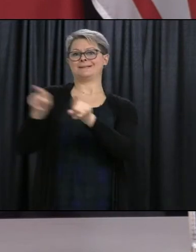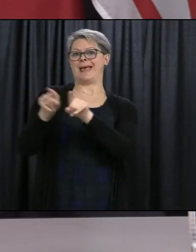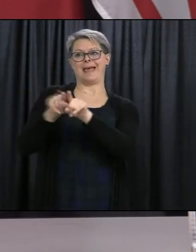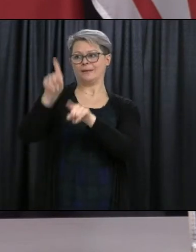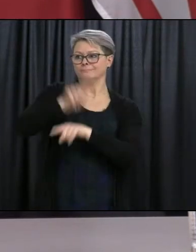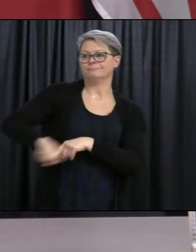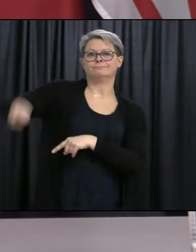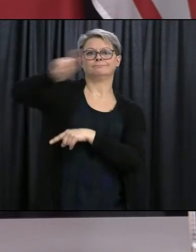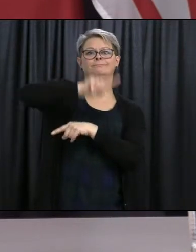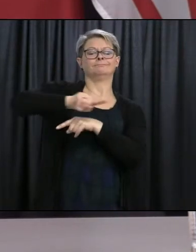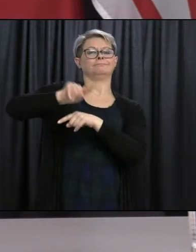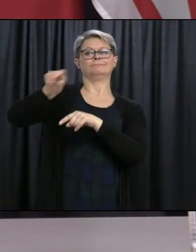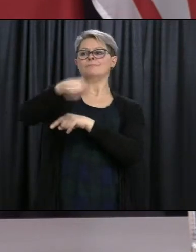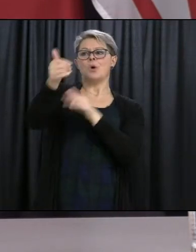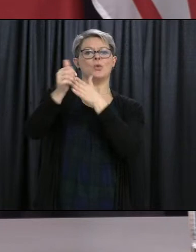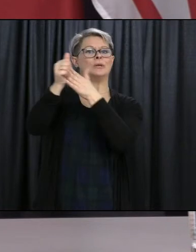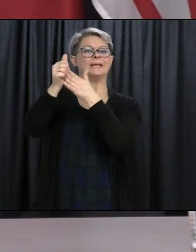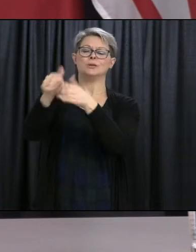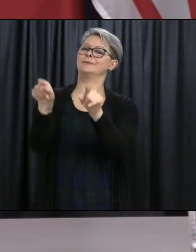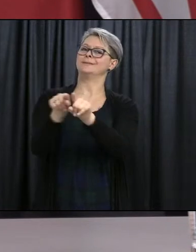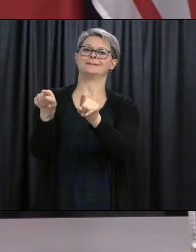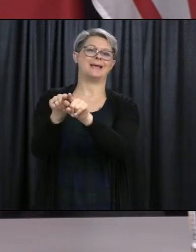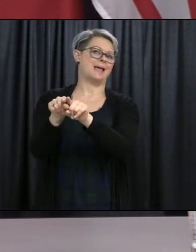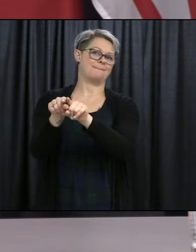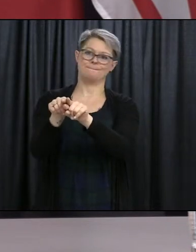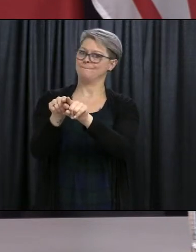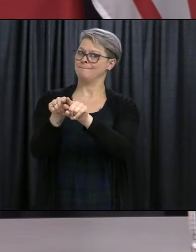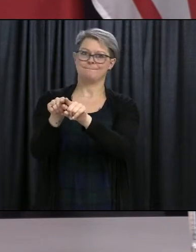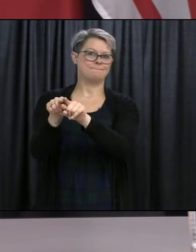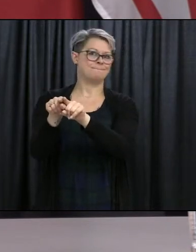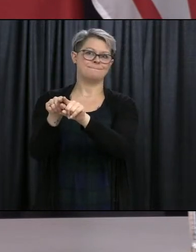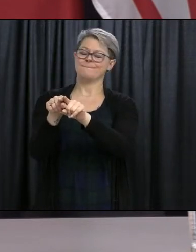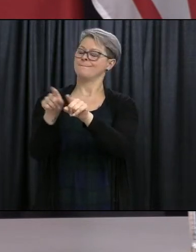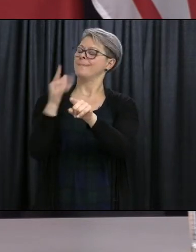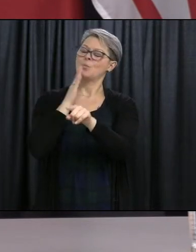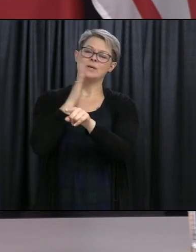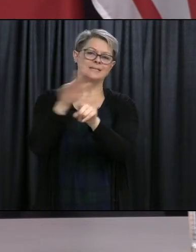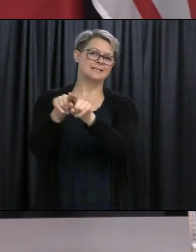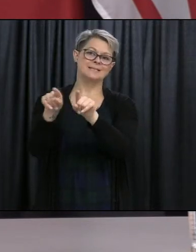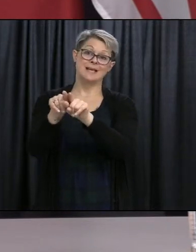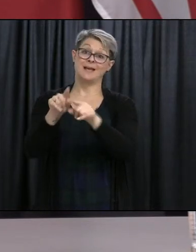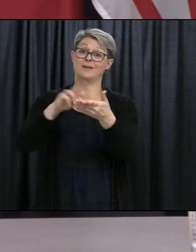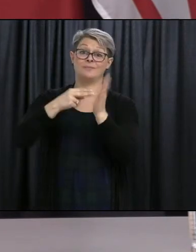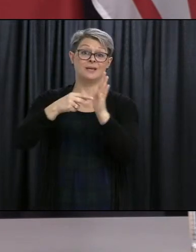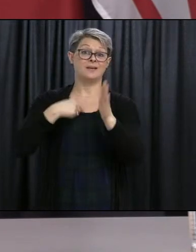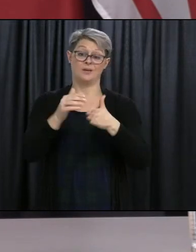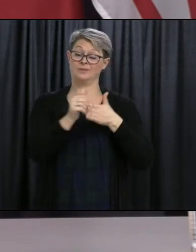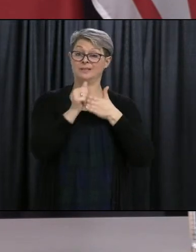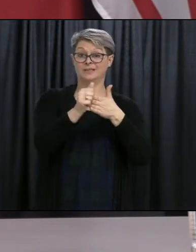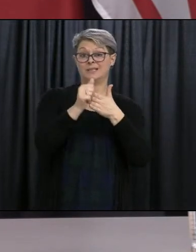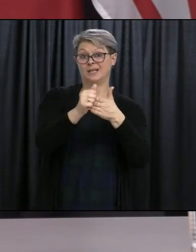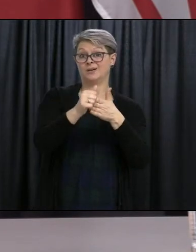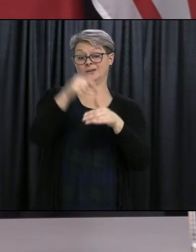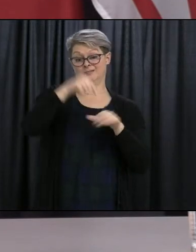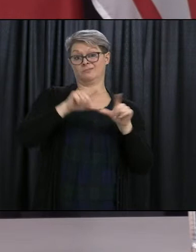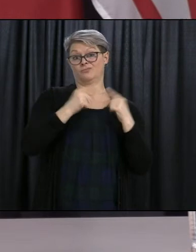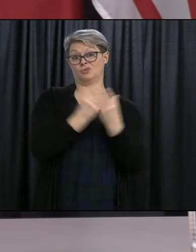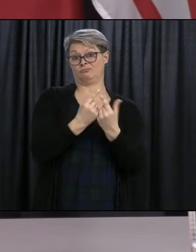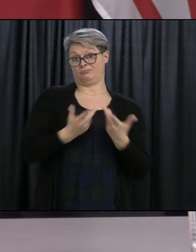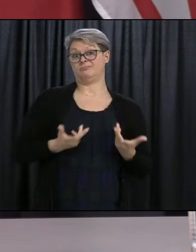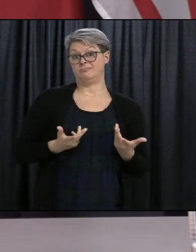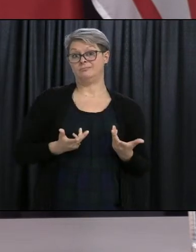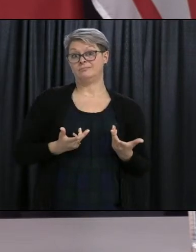around the province and other leaders are doing. That will be the leader of the party, and that's where that will